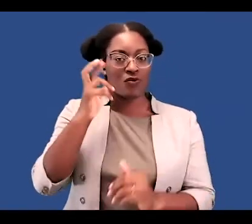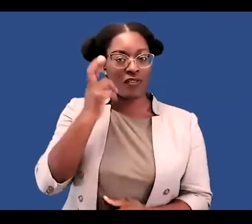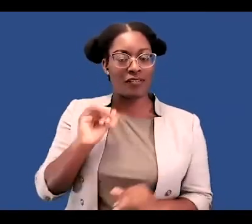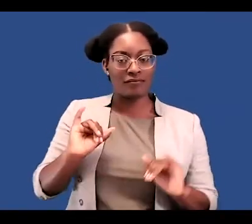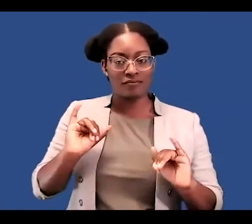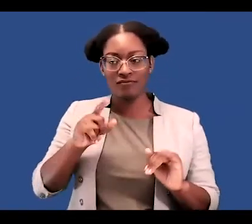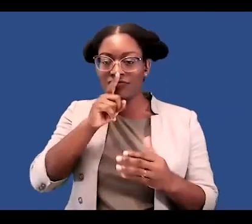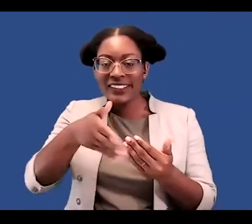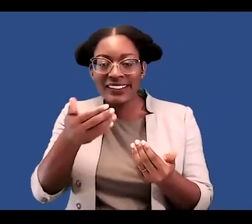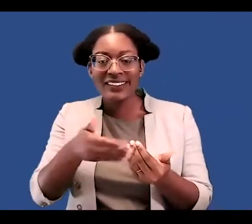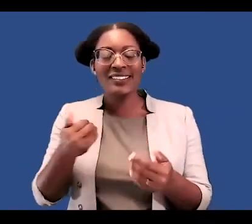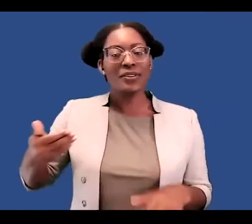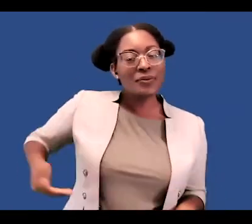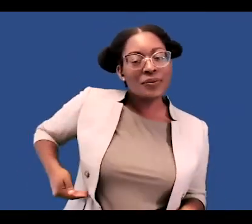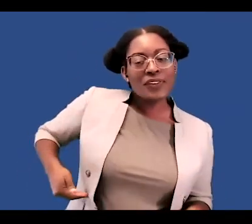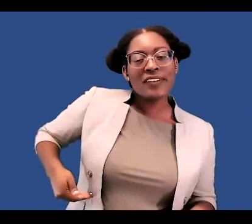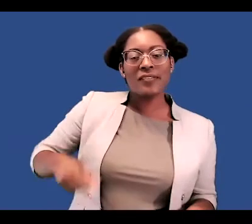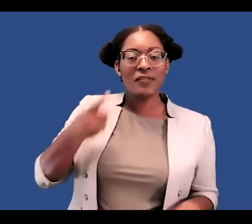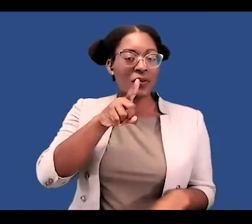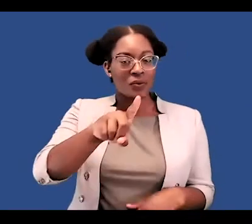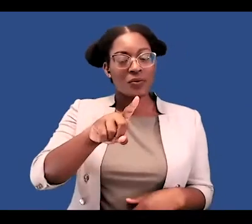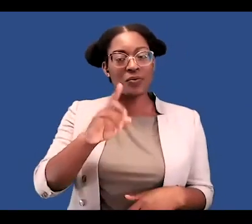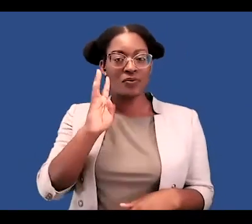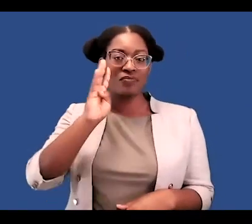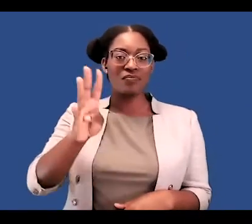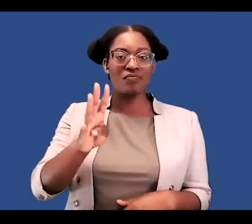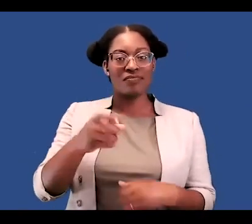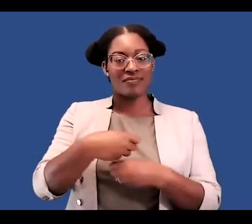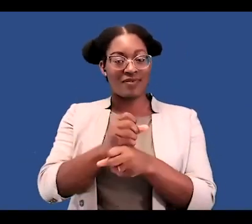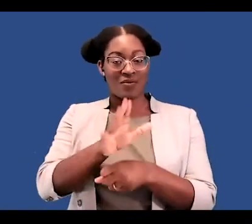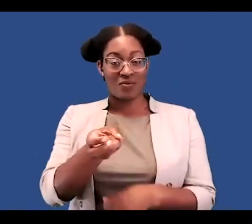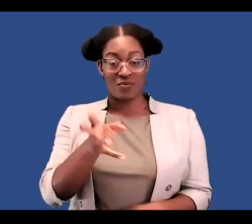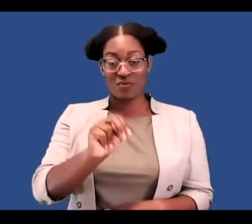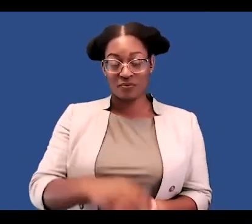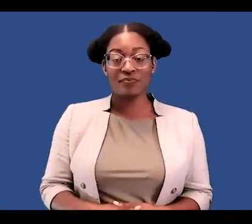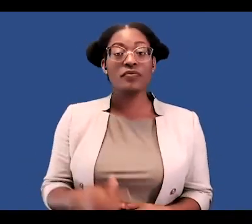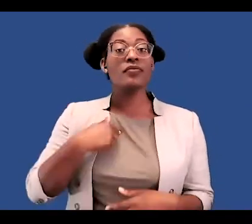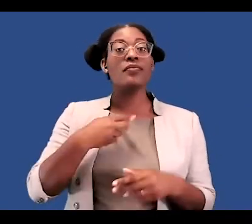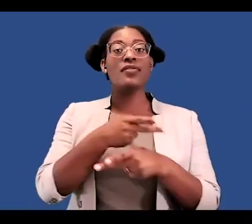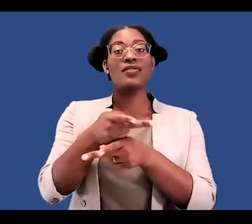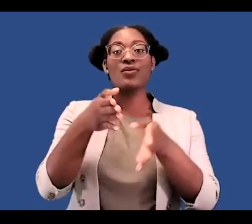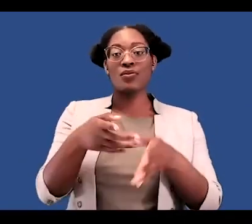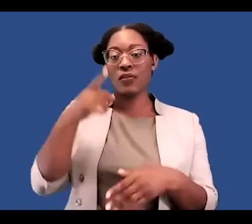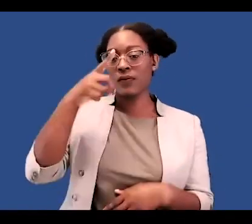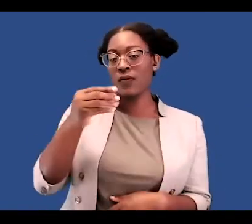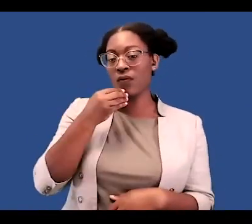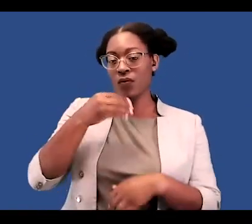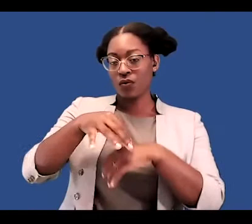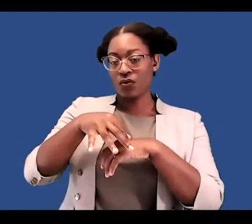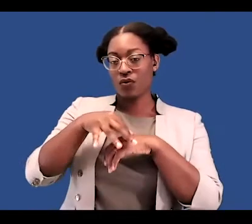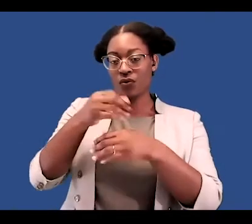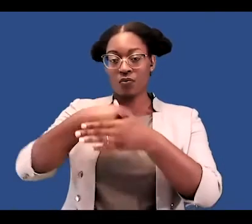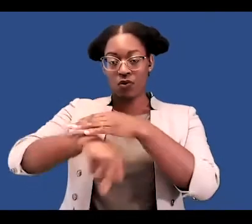easy it is to create your own herbal tea blend. So I'm the nurturer of Food Earth Birth. I've been preparing